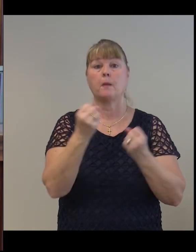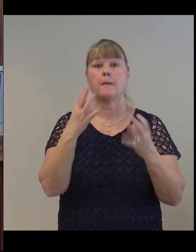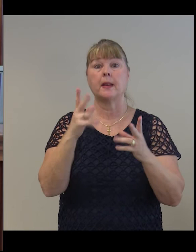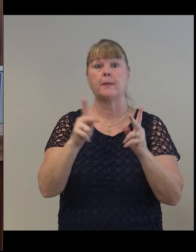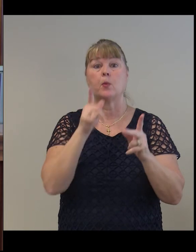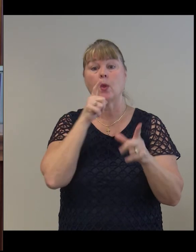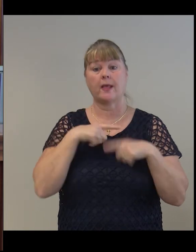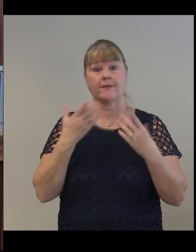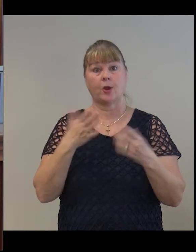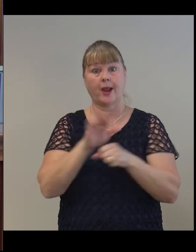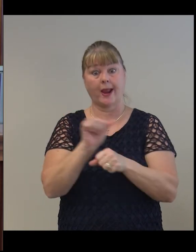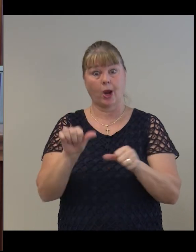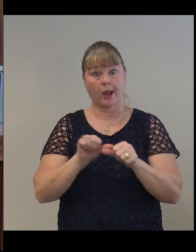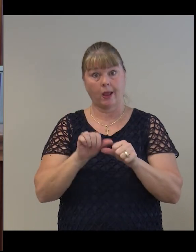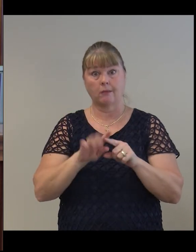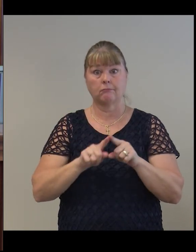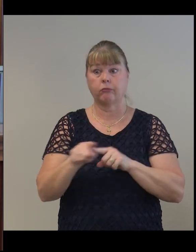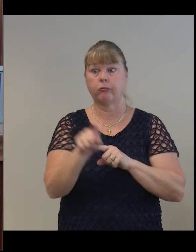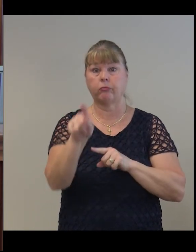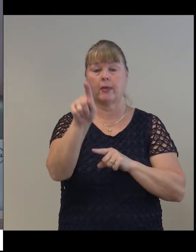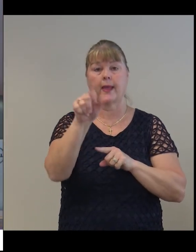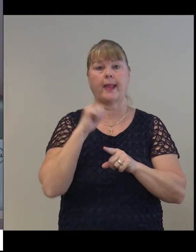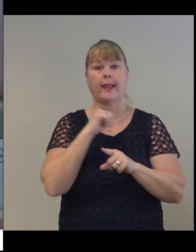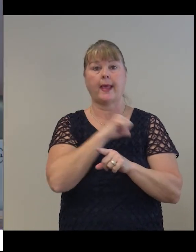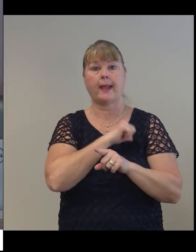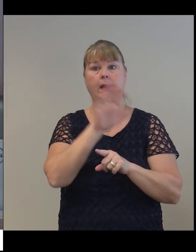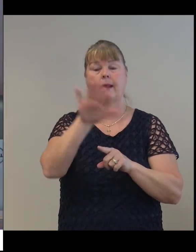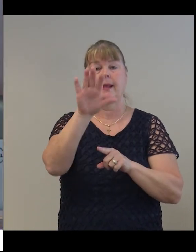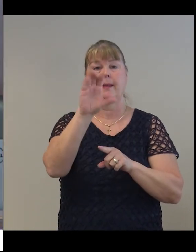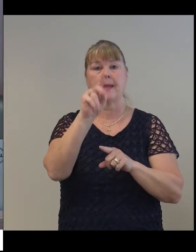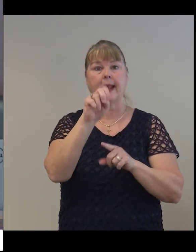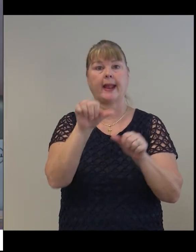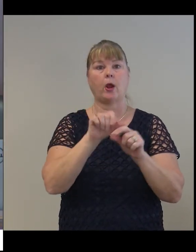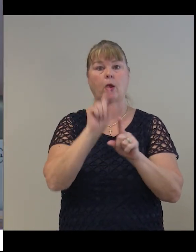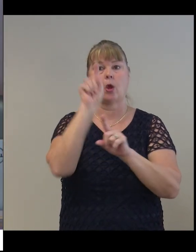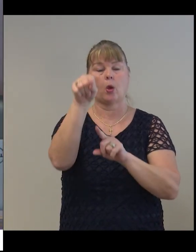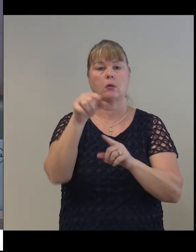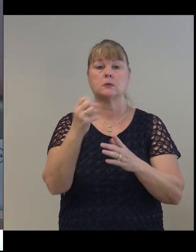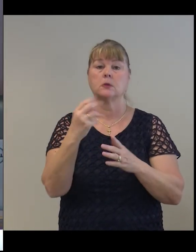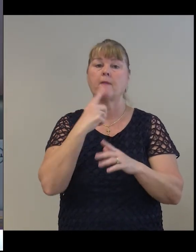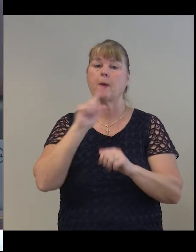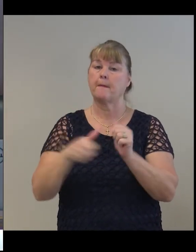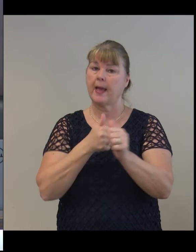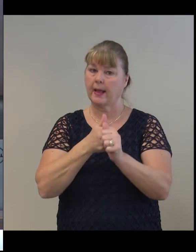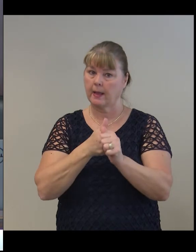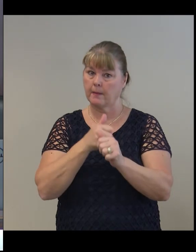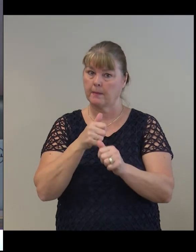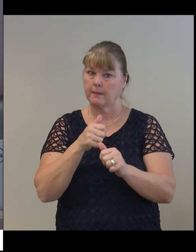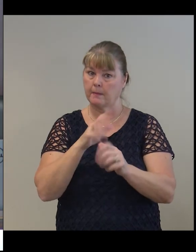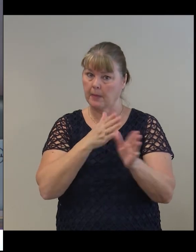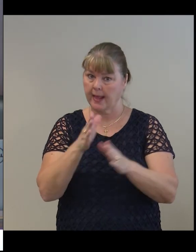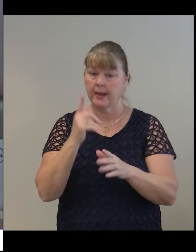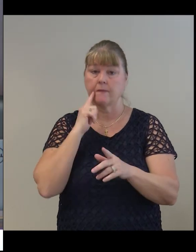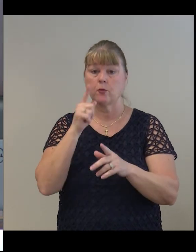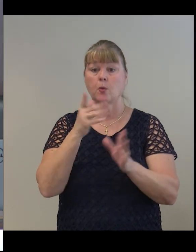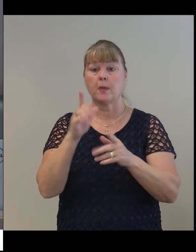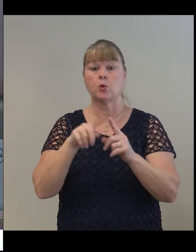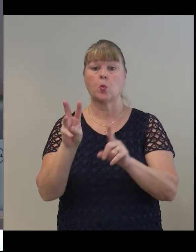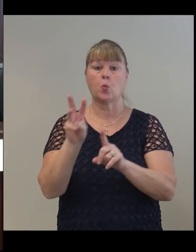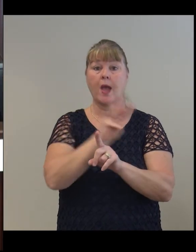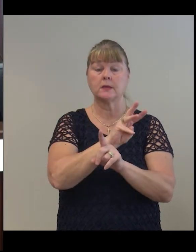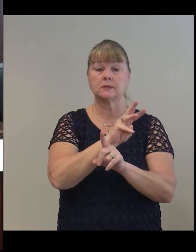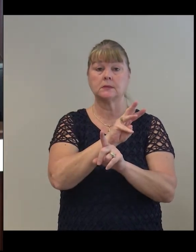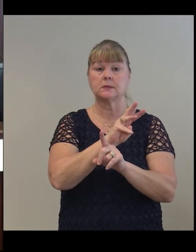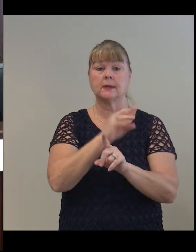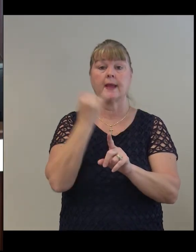of our Chatham County residents evacuated too. So what's going to be your backup plan? If your first plan is to head west, what's going to be